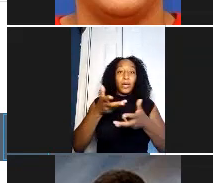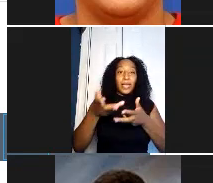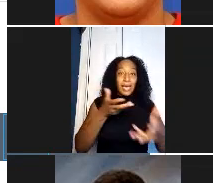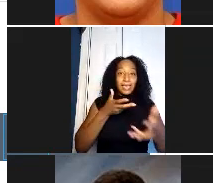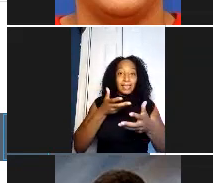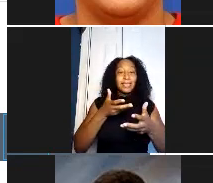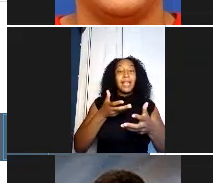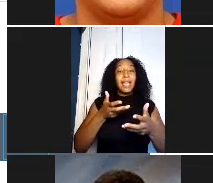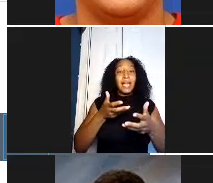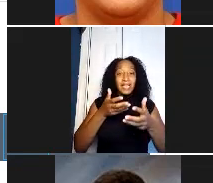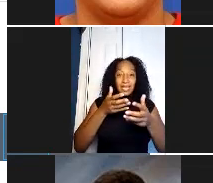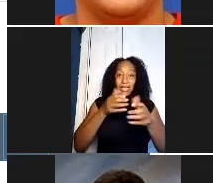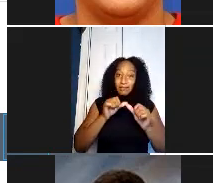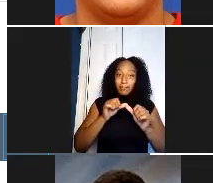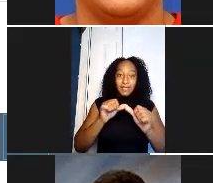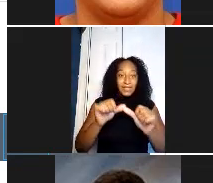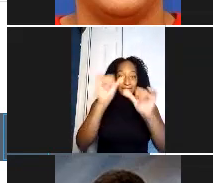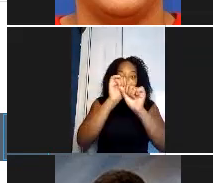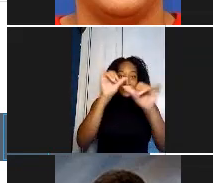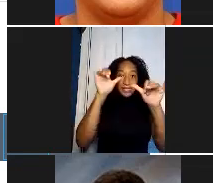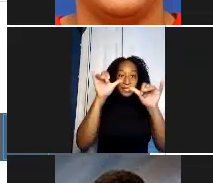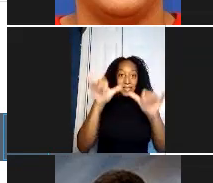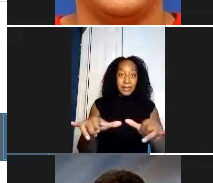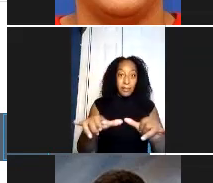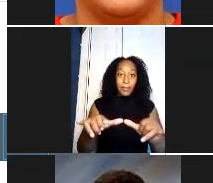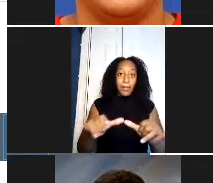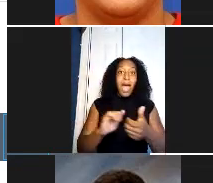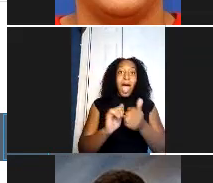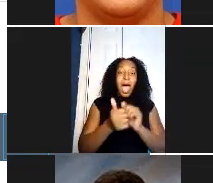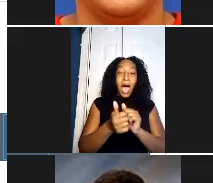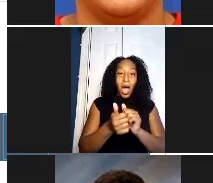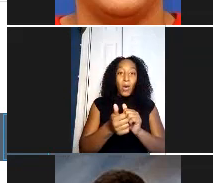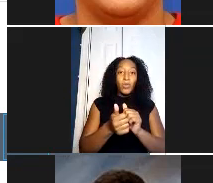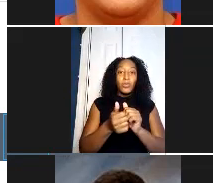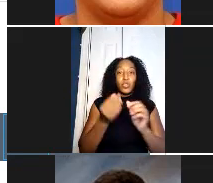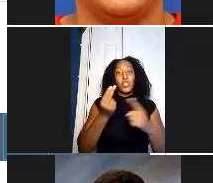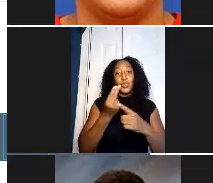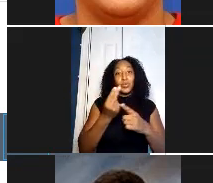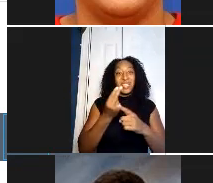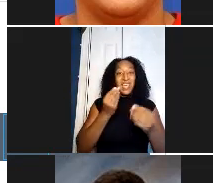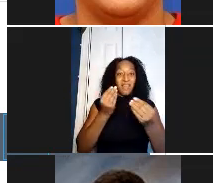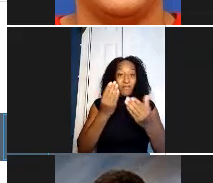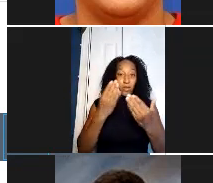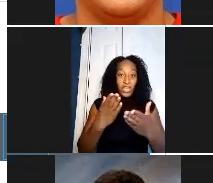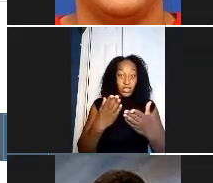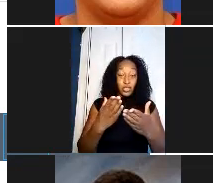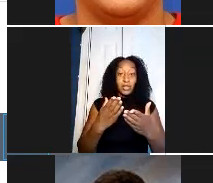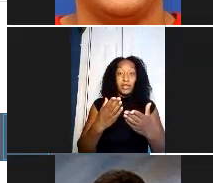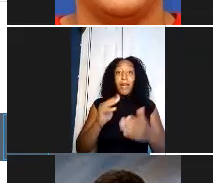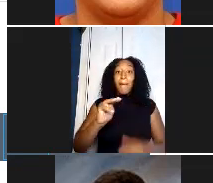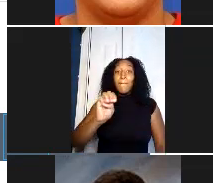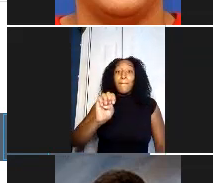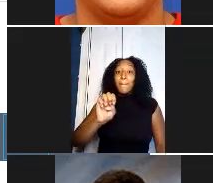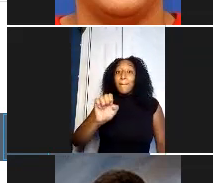right? We can communicate, in this particular case, a mega, multiples of our